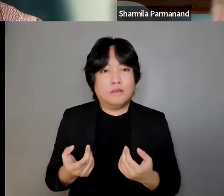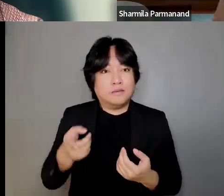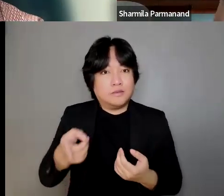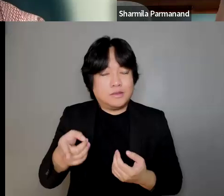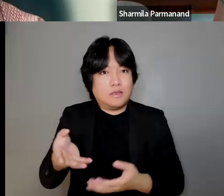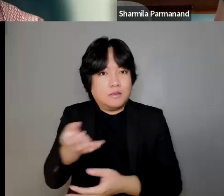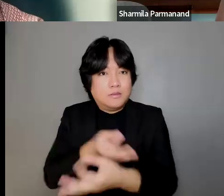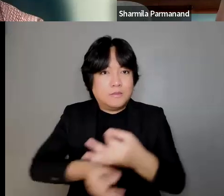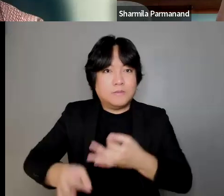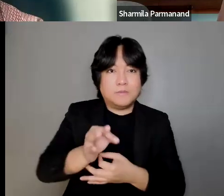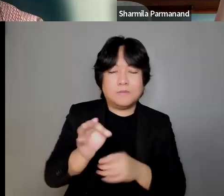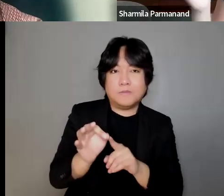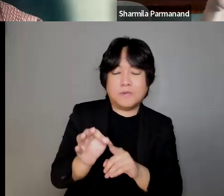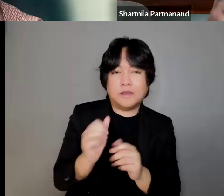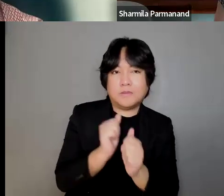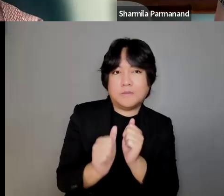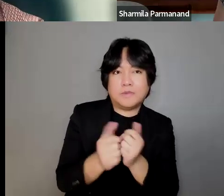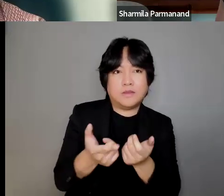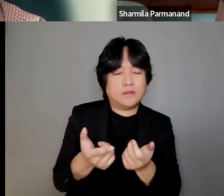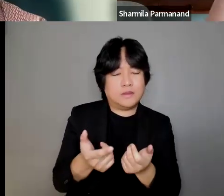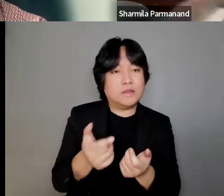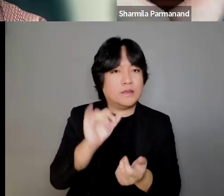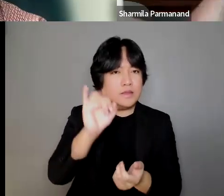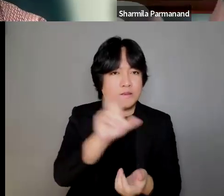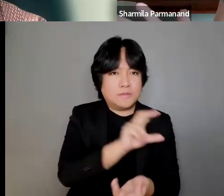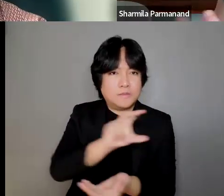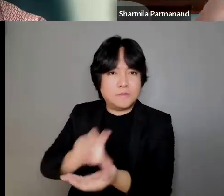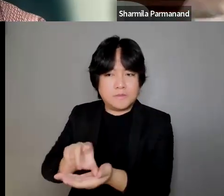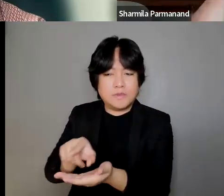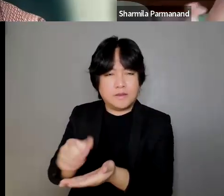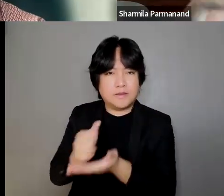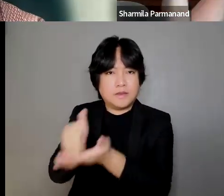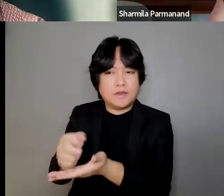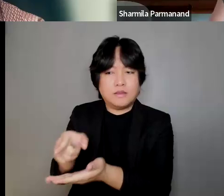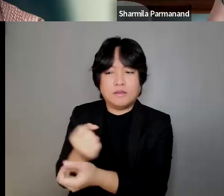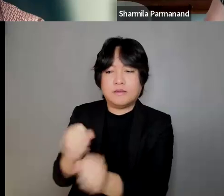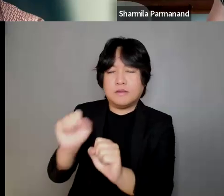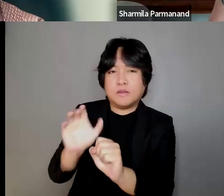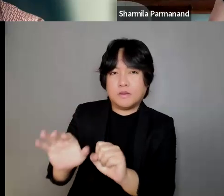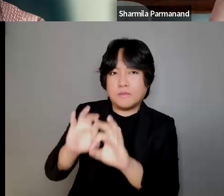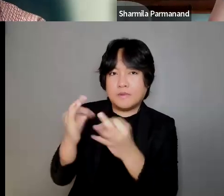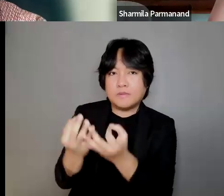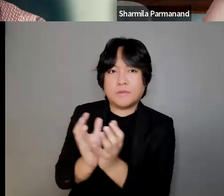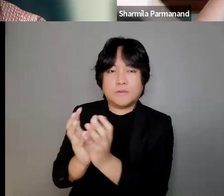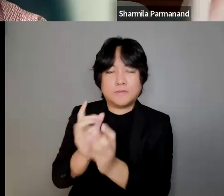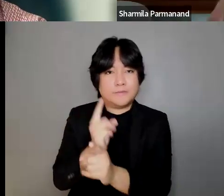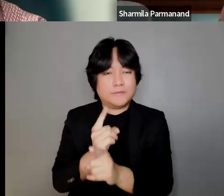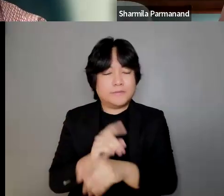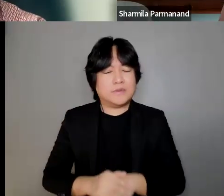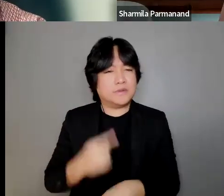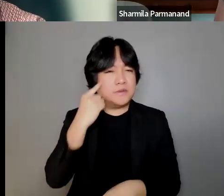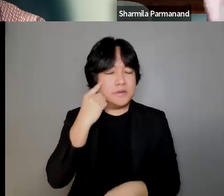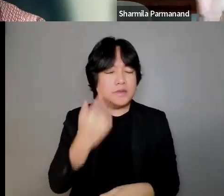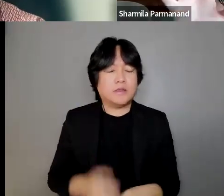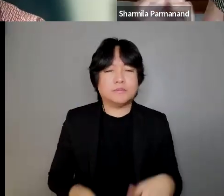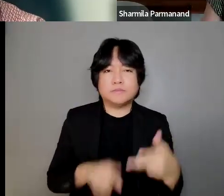they are hyper agentic. And maybe if we invest in them, they will save themselves and their families and their communities, right? And I think the last